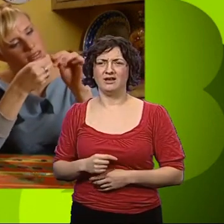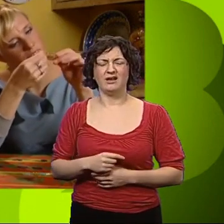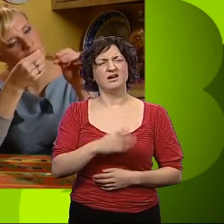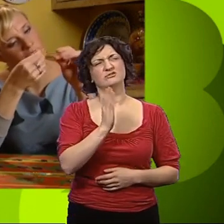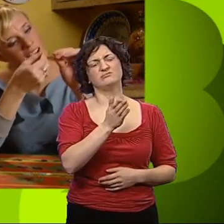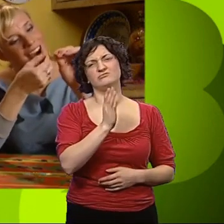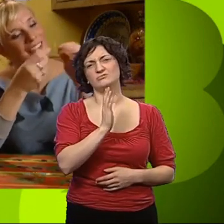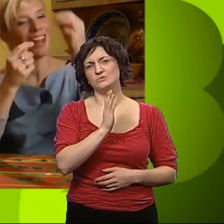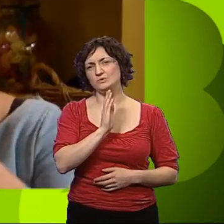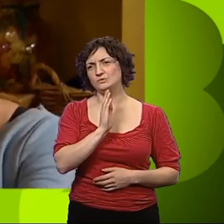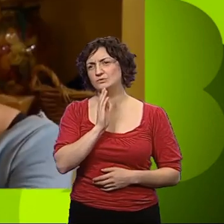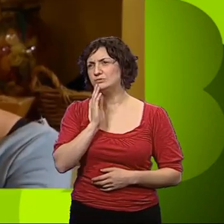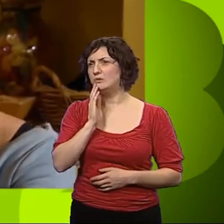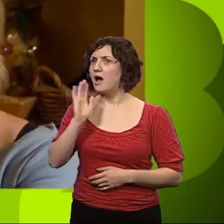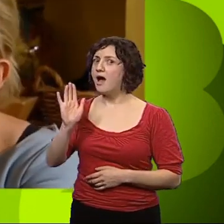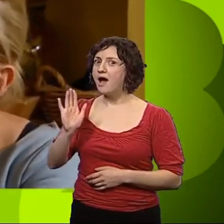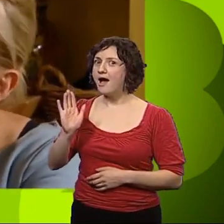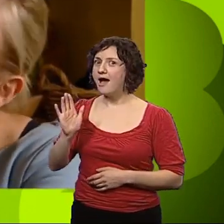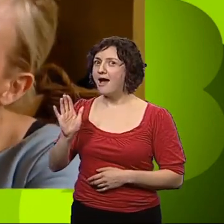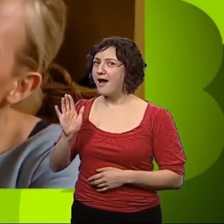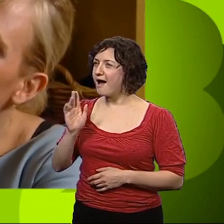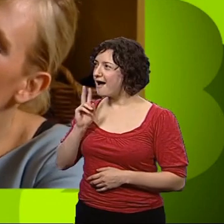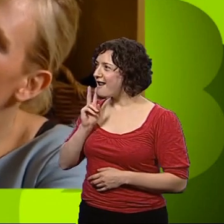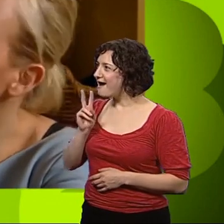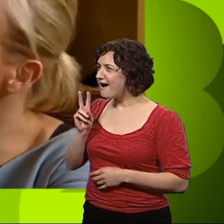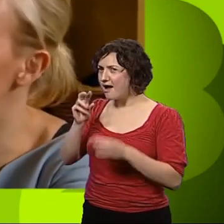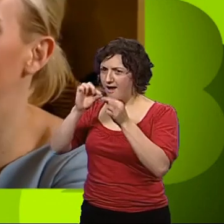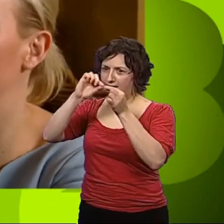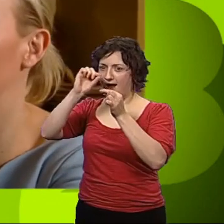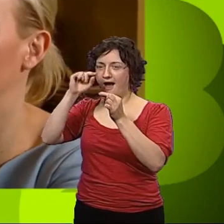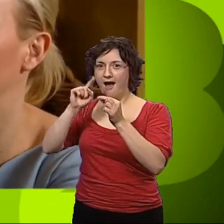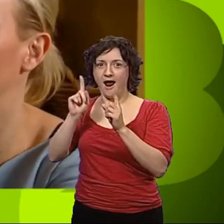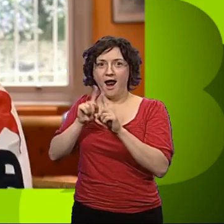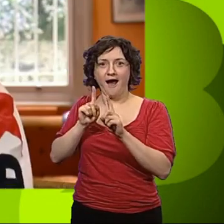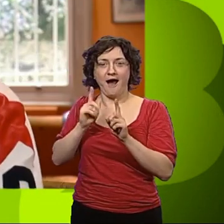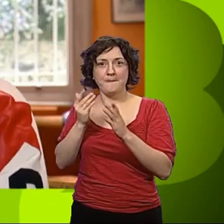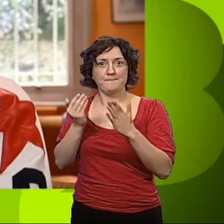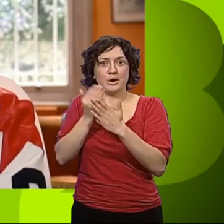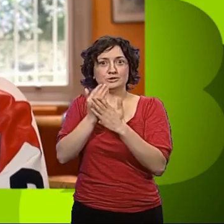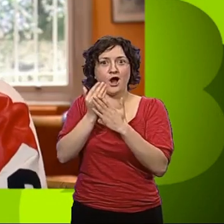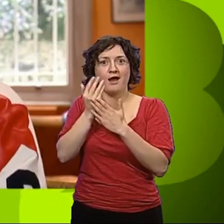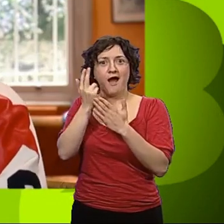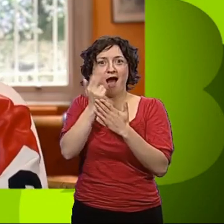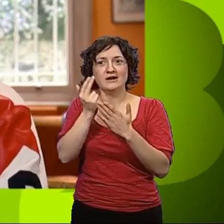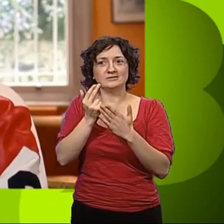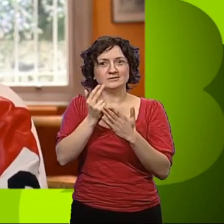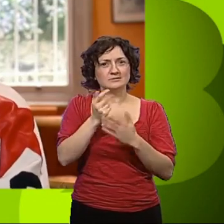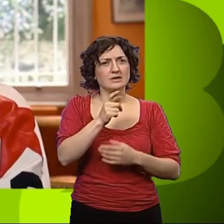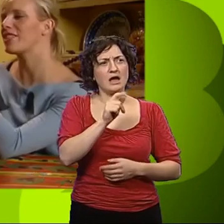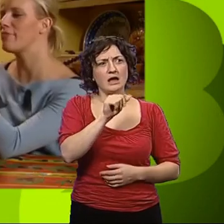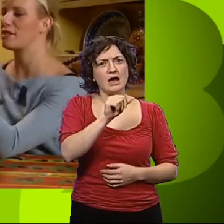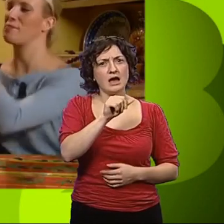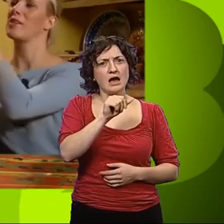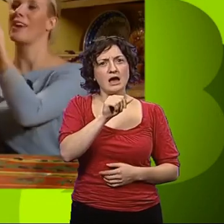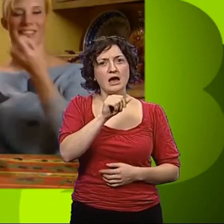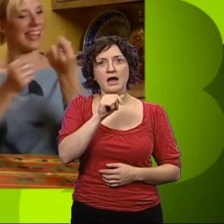right. Actually, Mark, don't you think that looks like a bit of modern art? Yeah, it does, just like it.